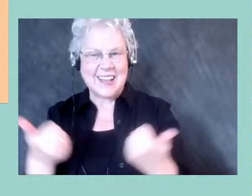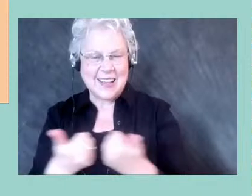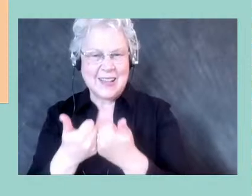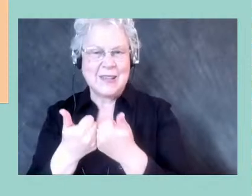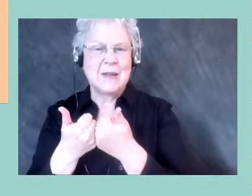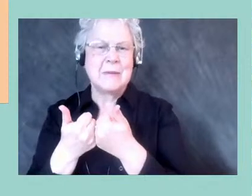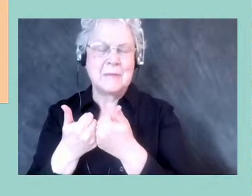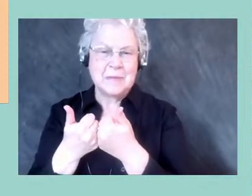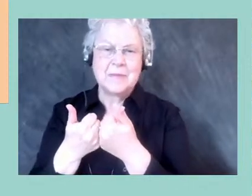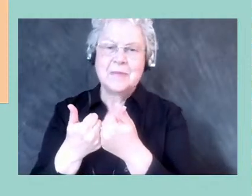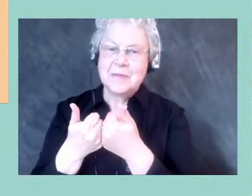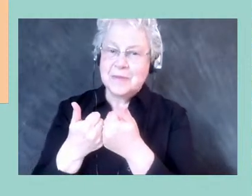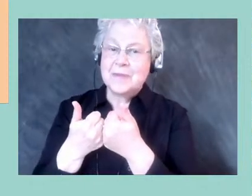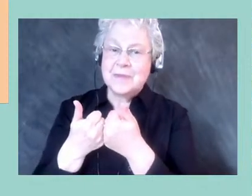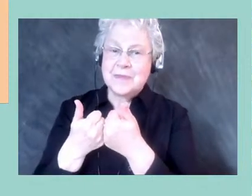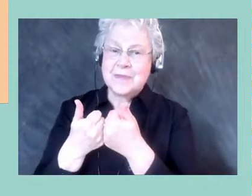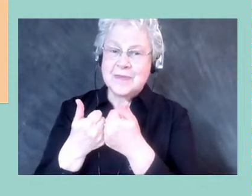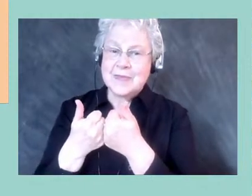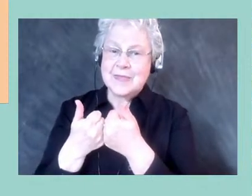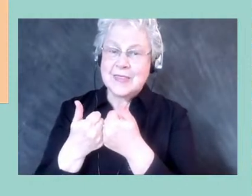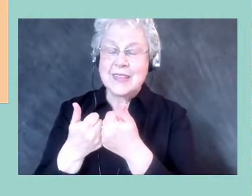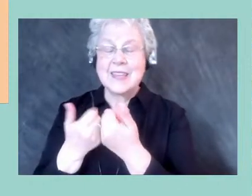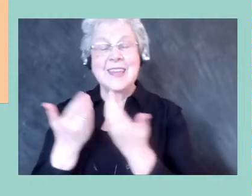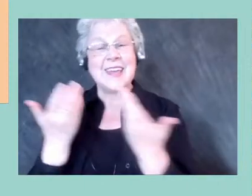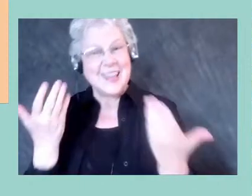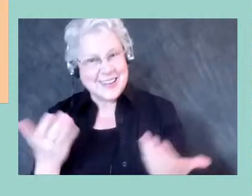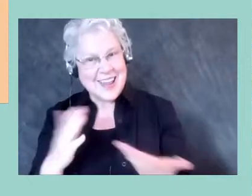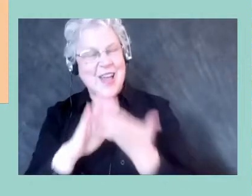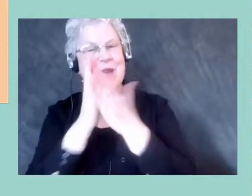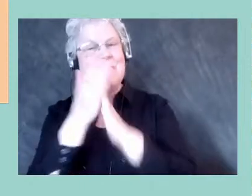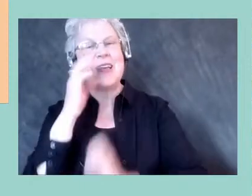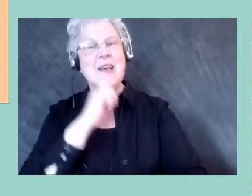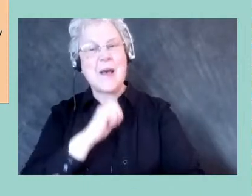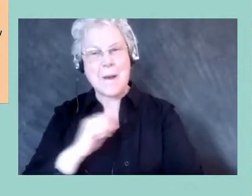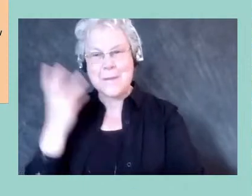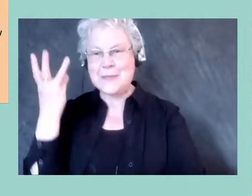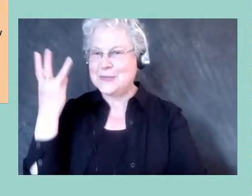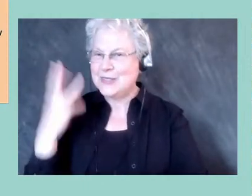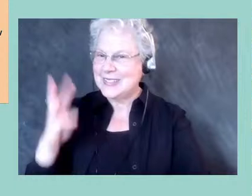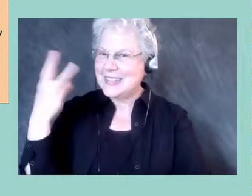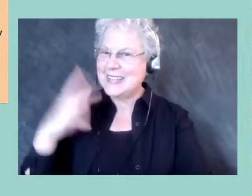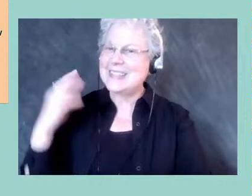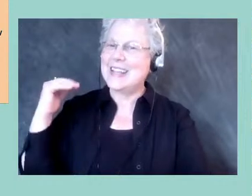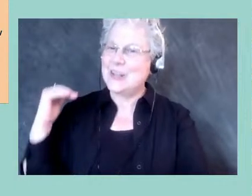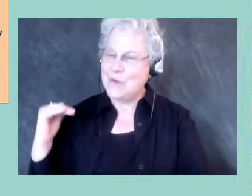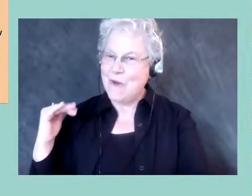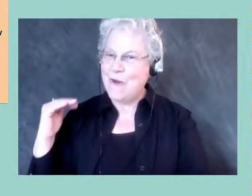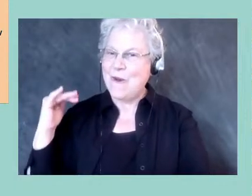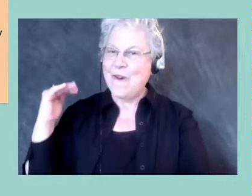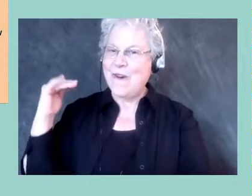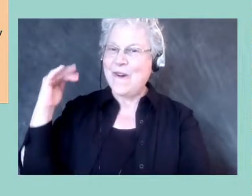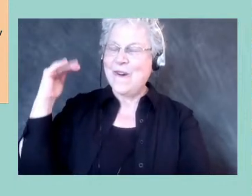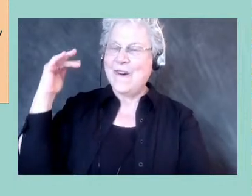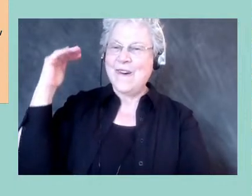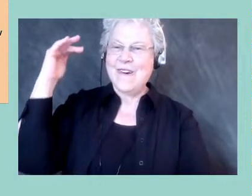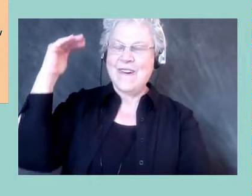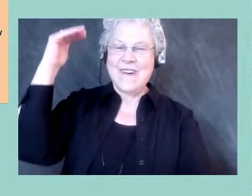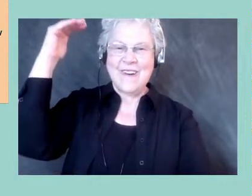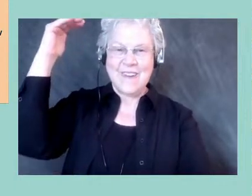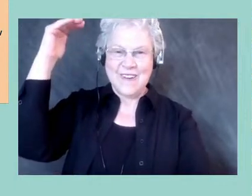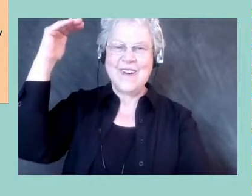again. 16 springs and 16 summers